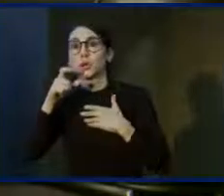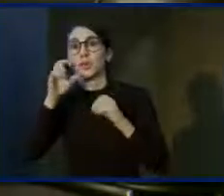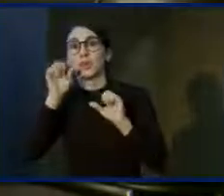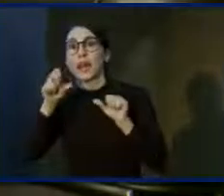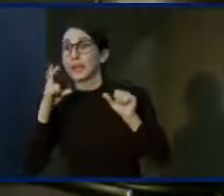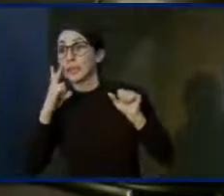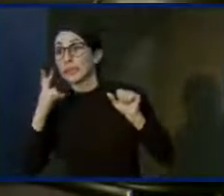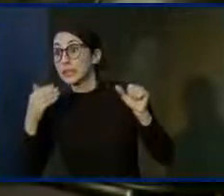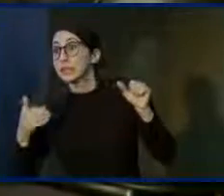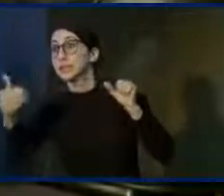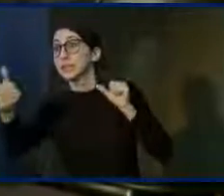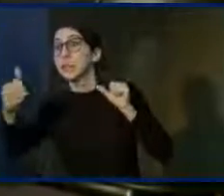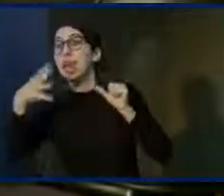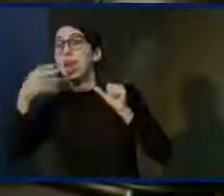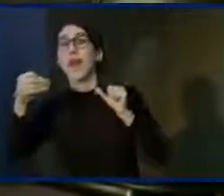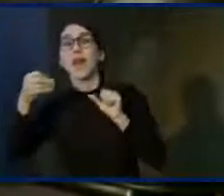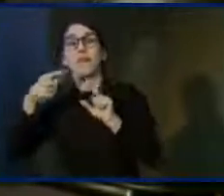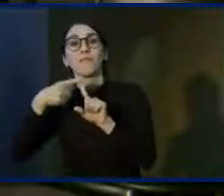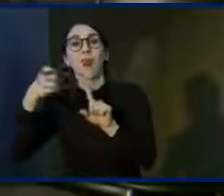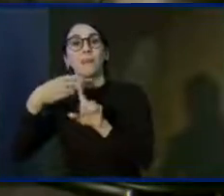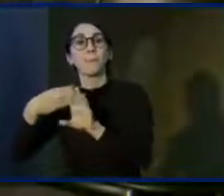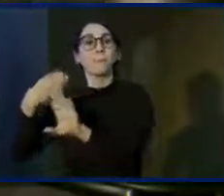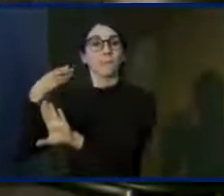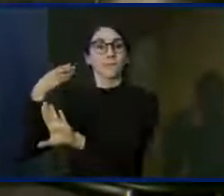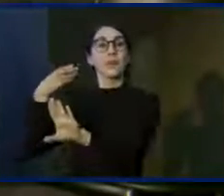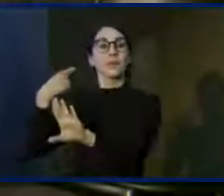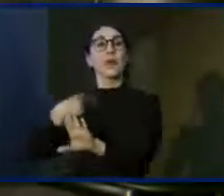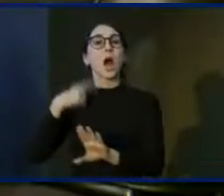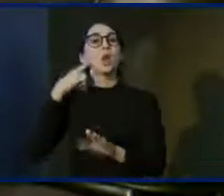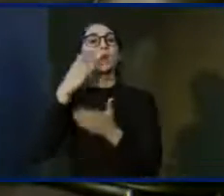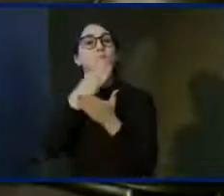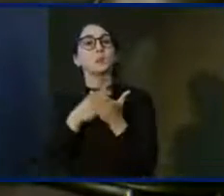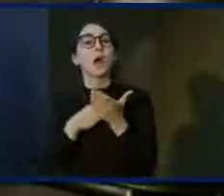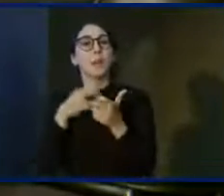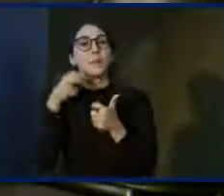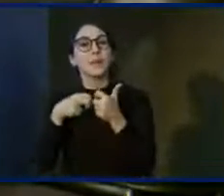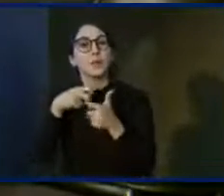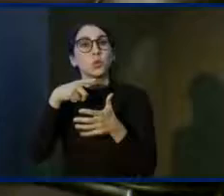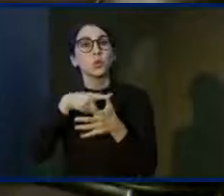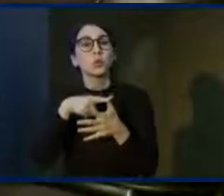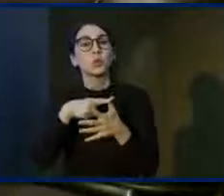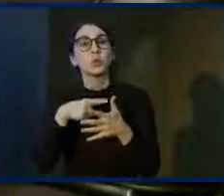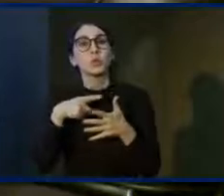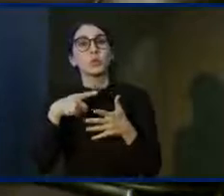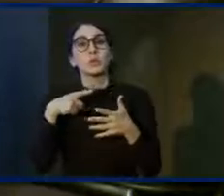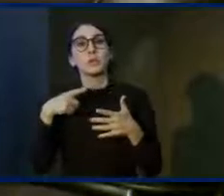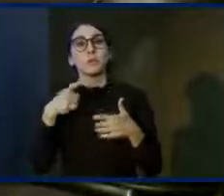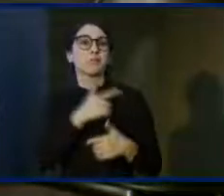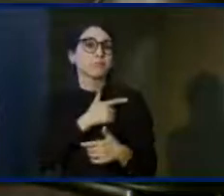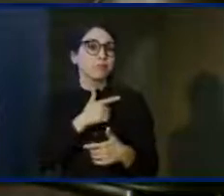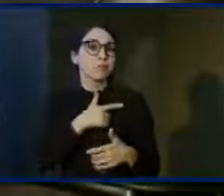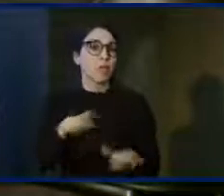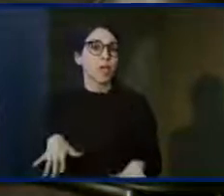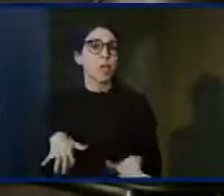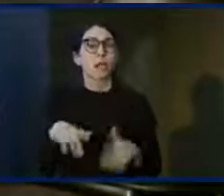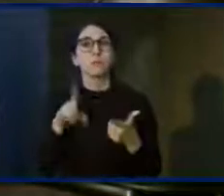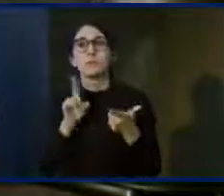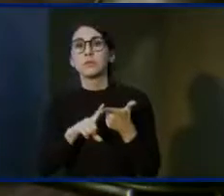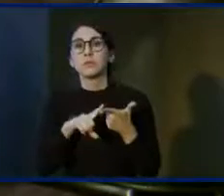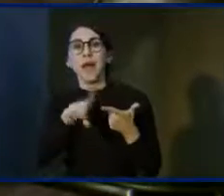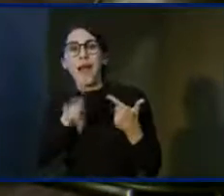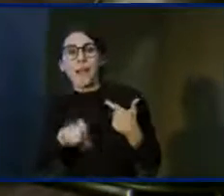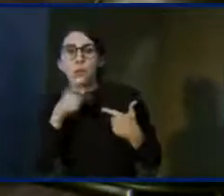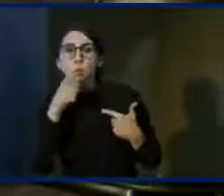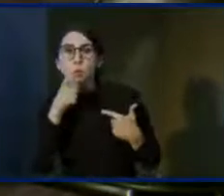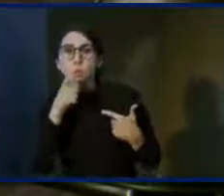or to get this right. So I heard some themes: complacency. Ask the question, who dropped the baton? I think we all